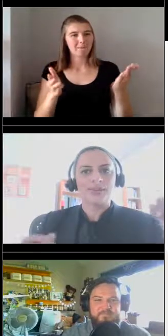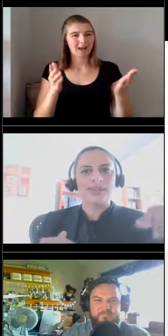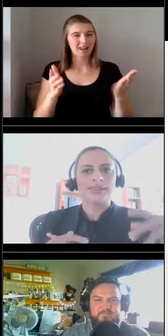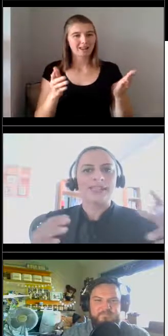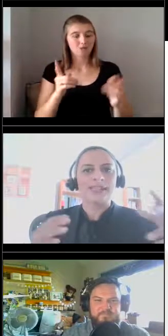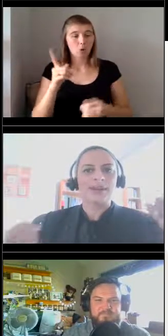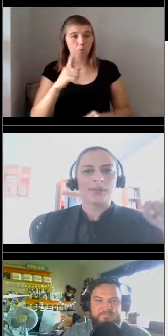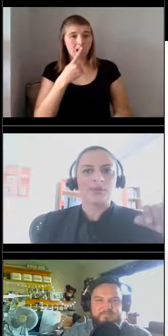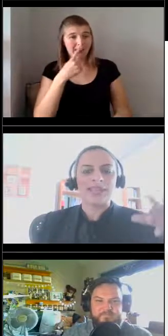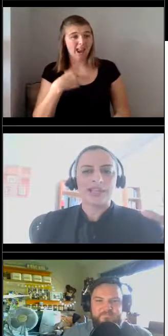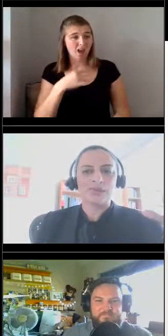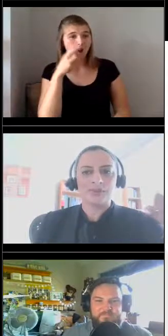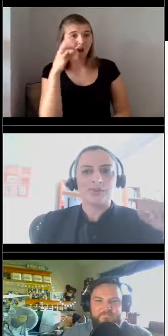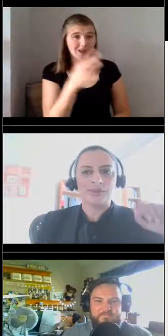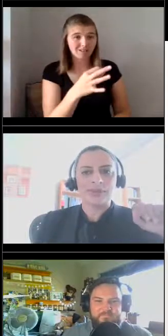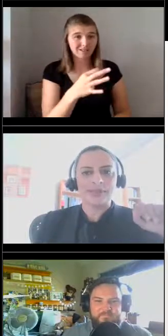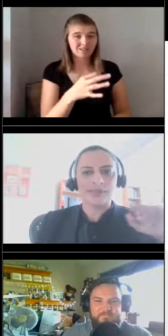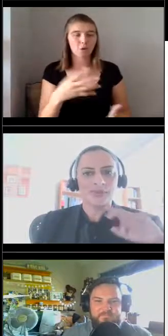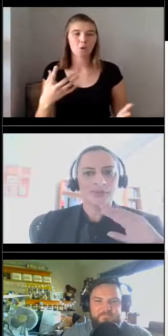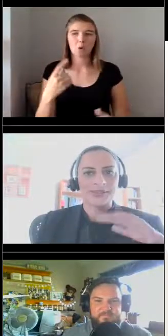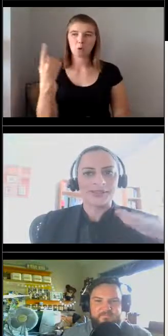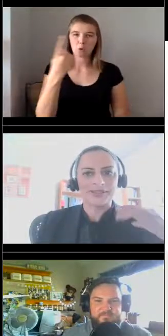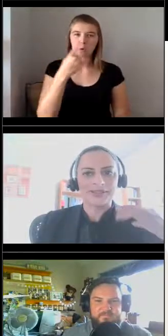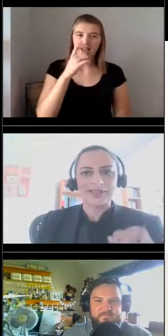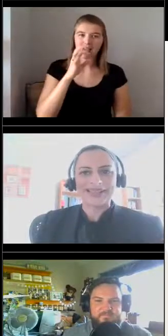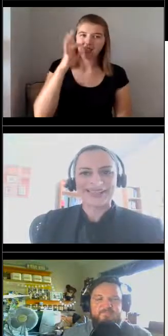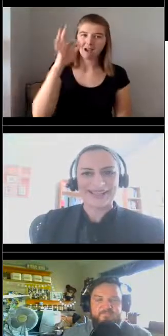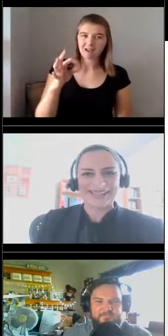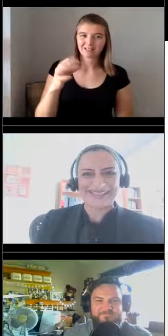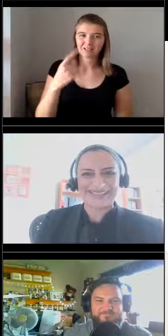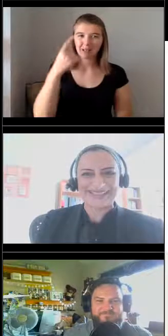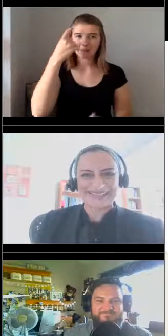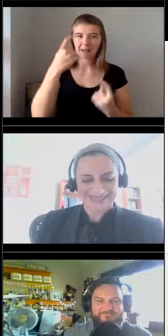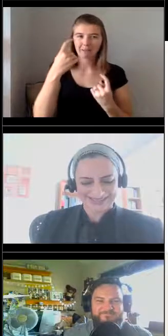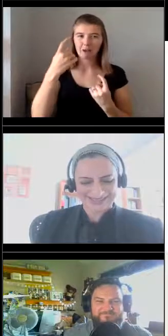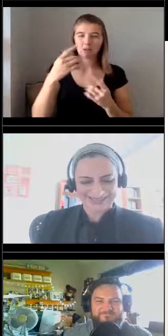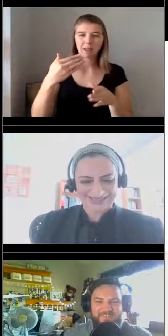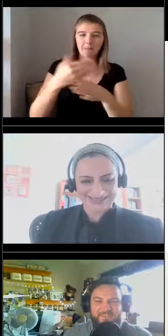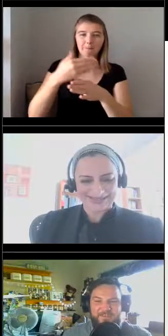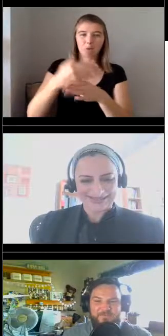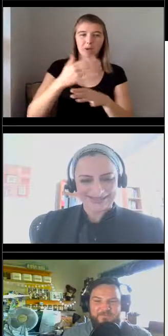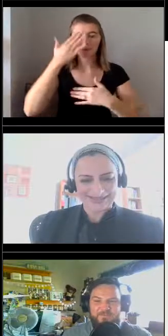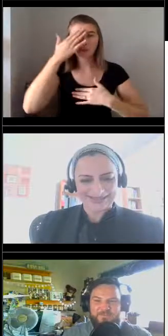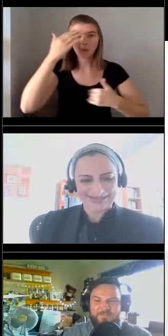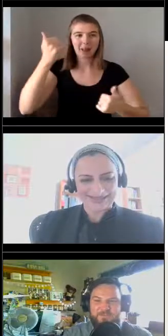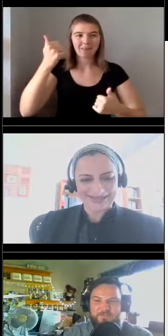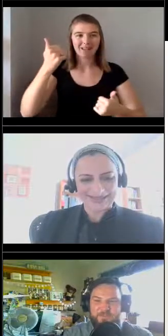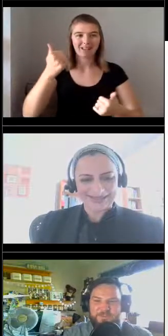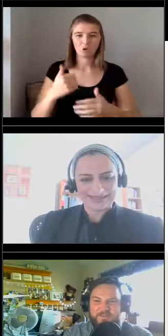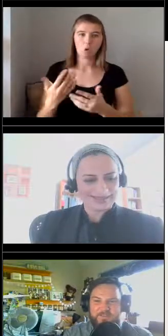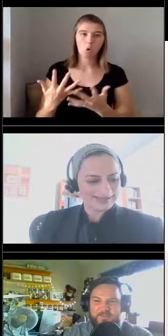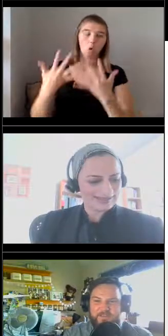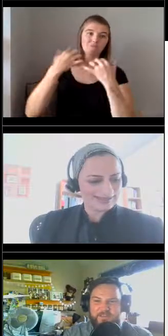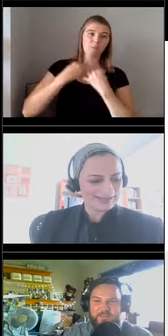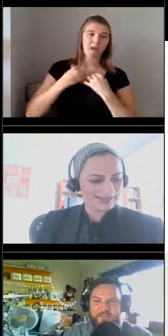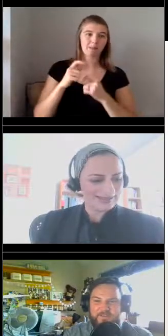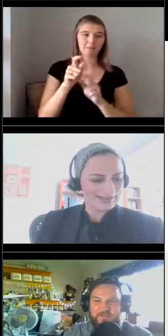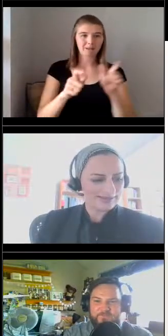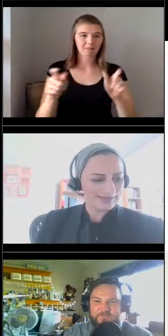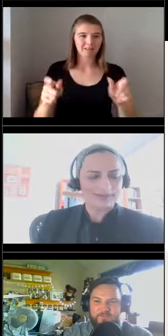So thinking about employee health and well-being as well. So balancing act. We've just got a few minutes left. We've